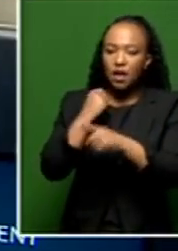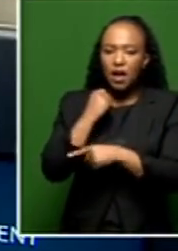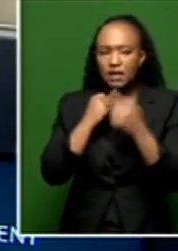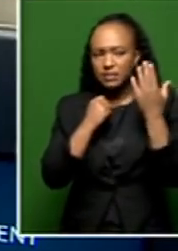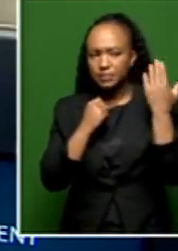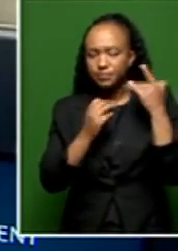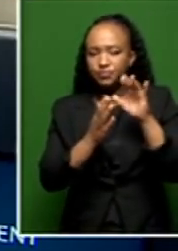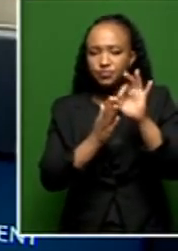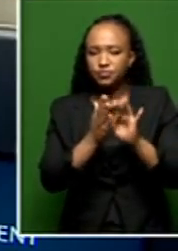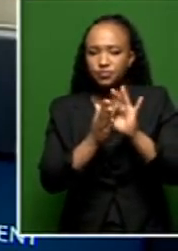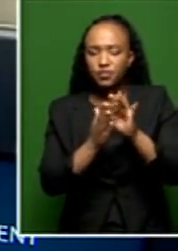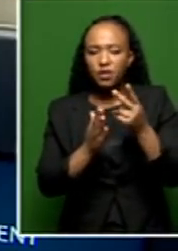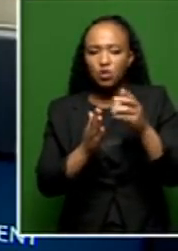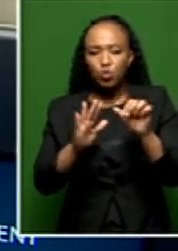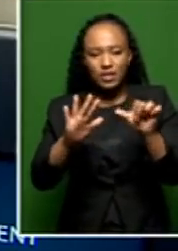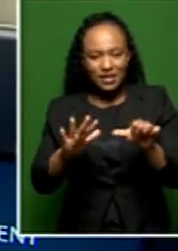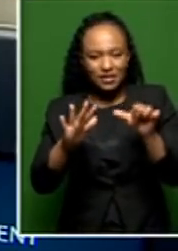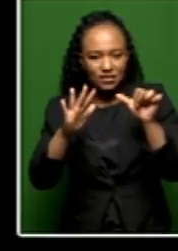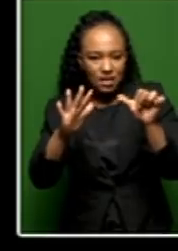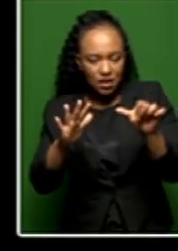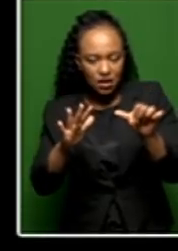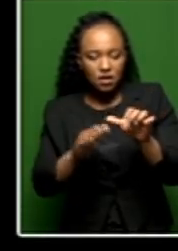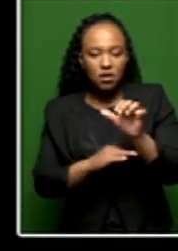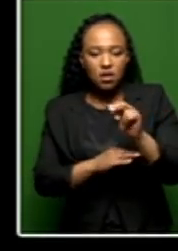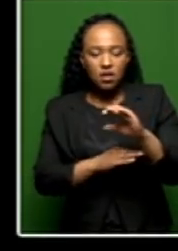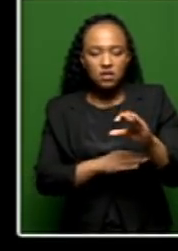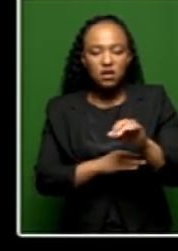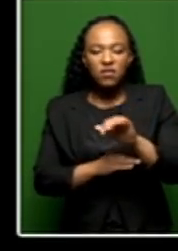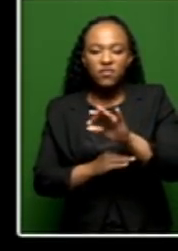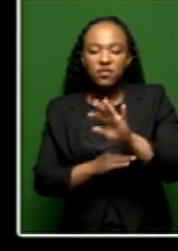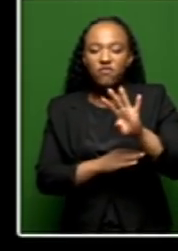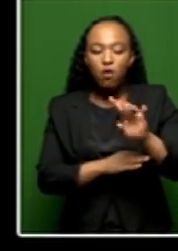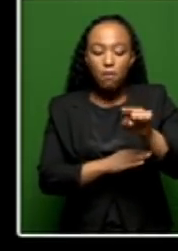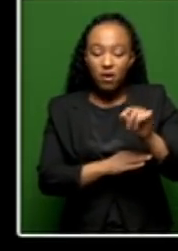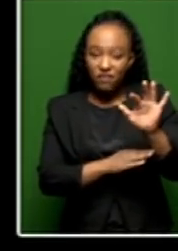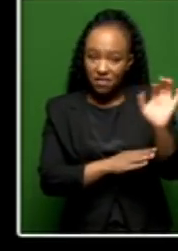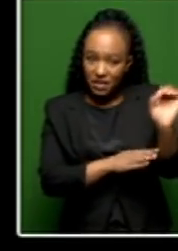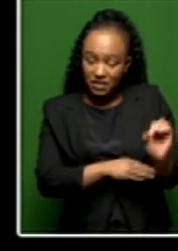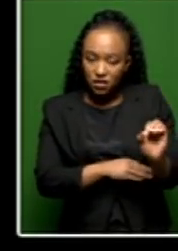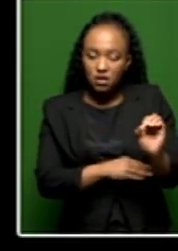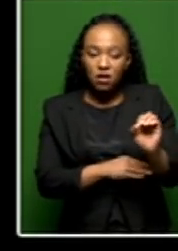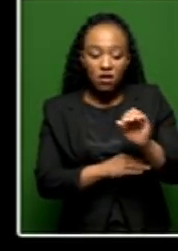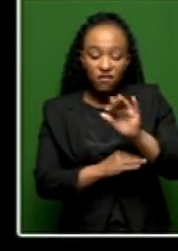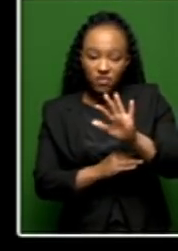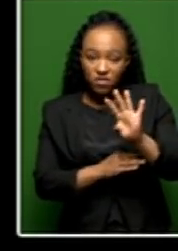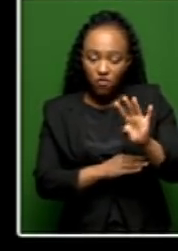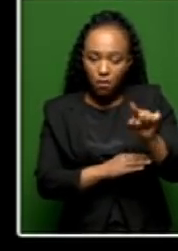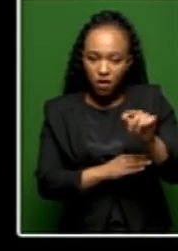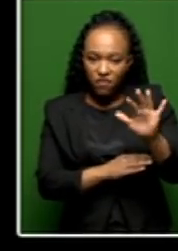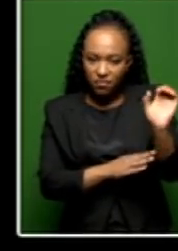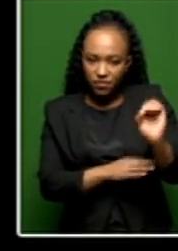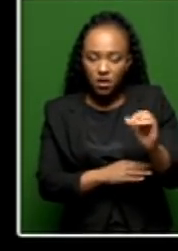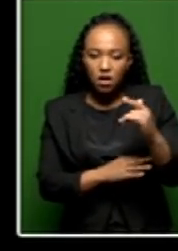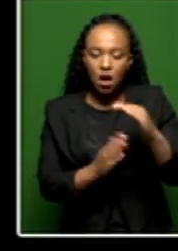elections in 2016, ANC was 54.5, so they've dropped from 54.5 to